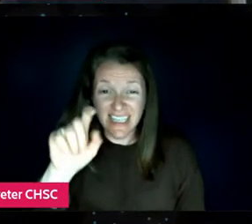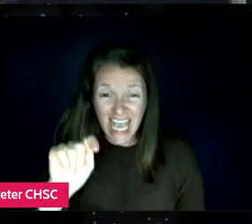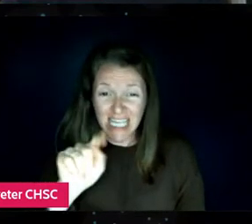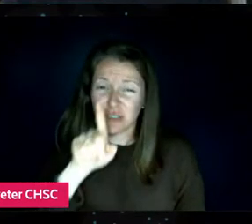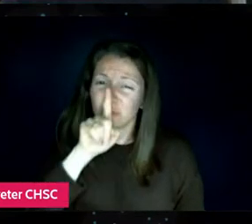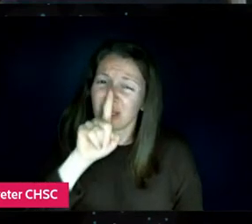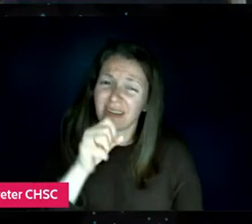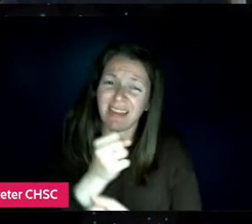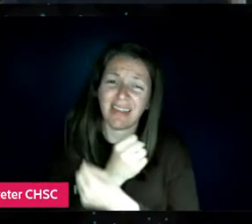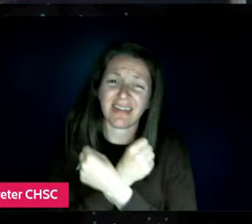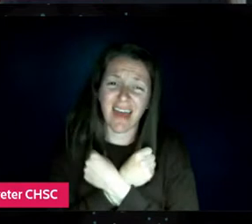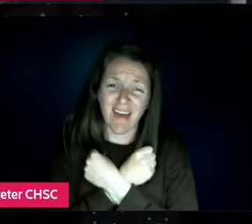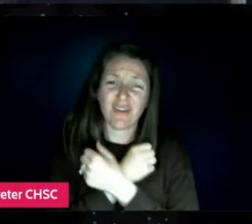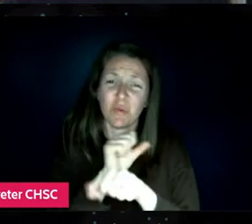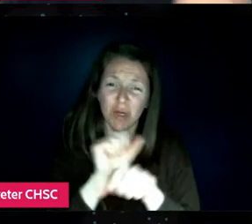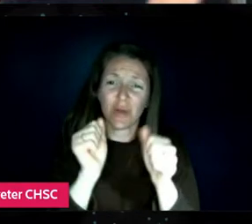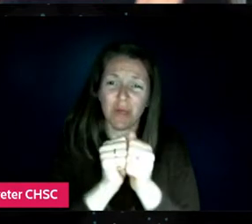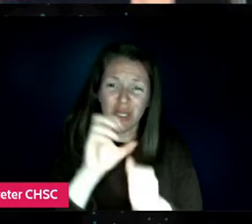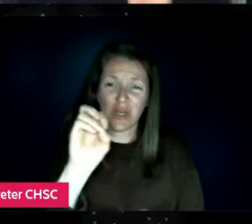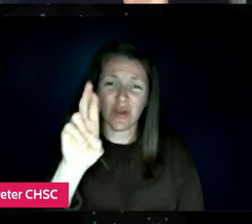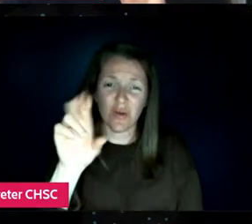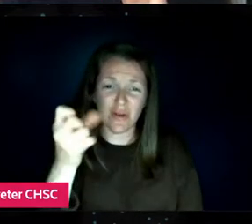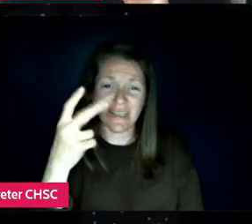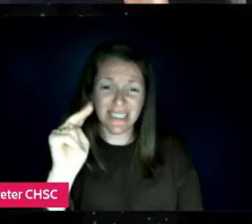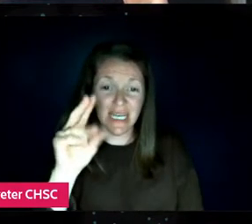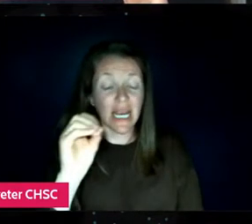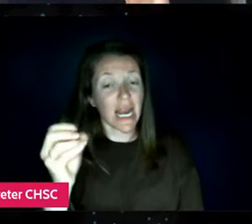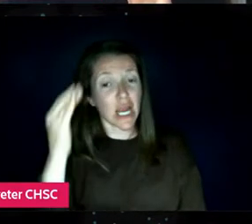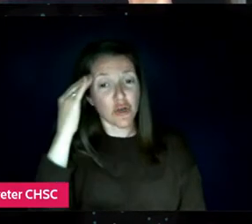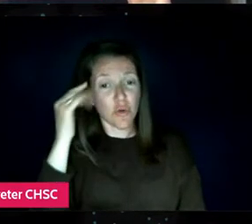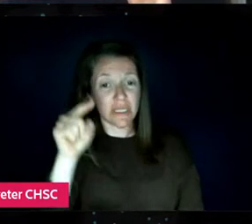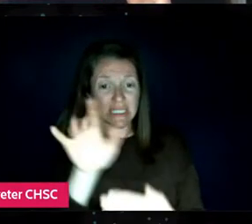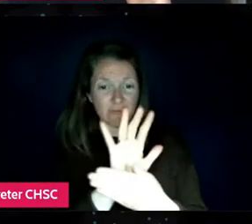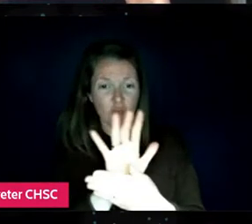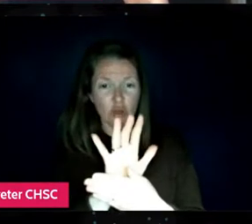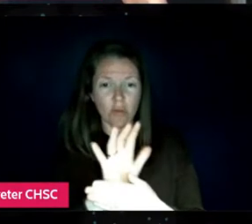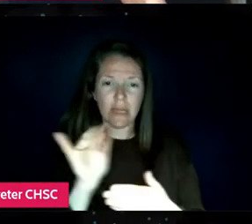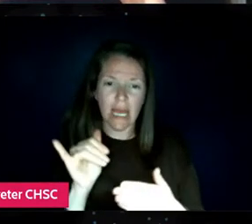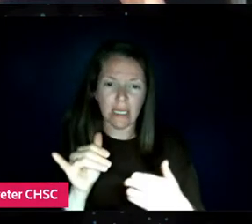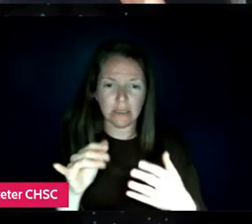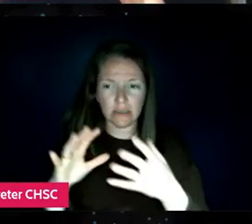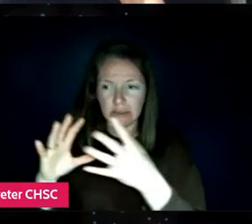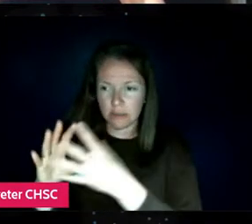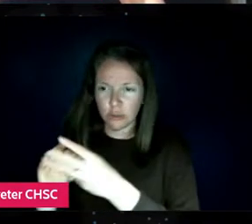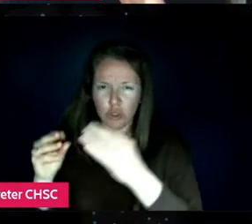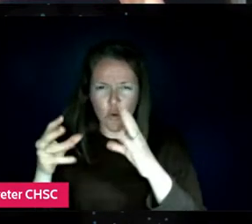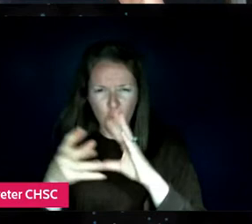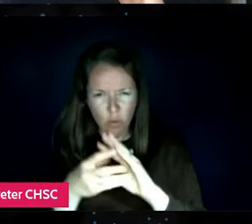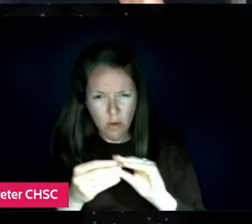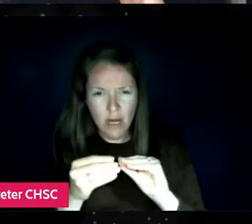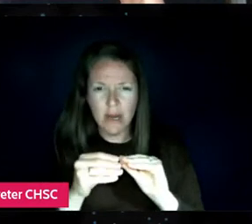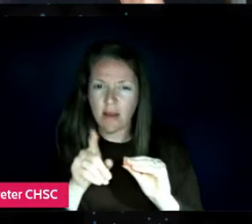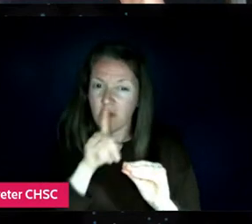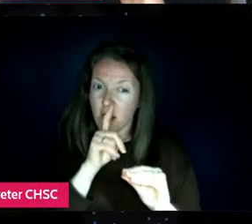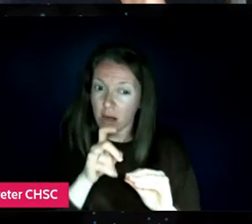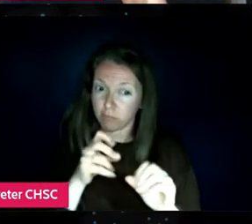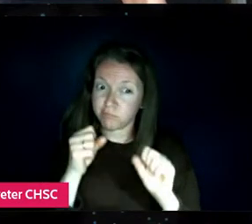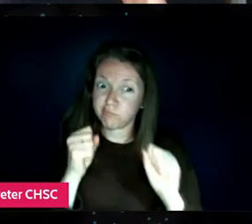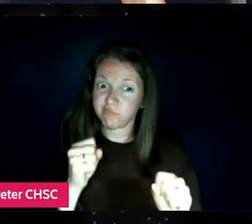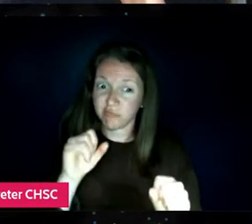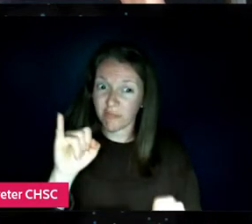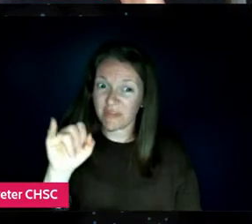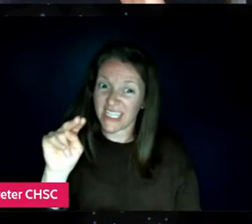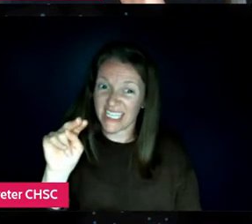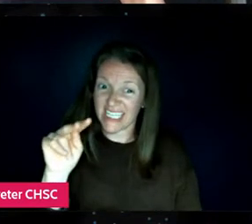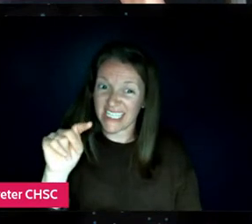Orson. And I knew that the film, that we were going to take him on in many ways, a much more intense ride than